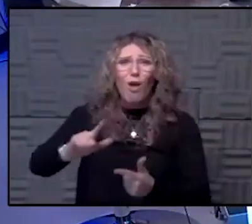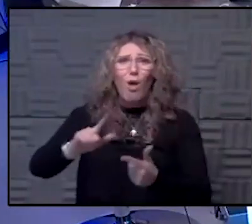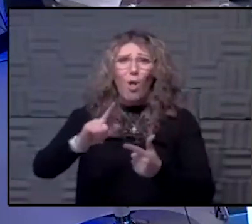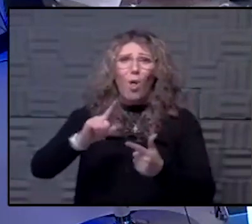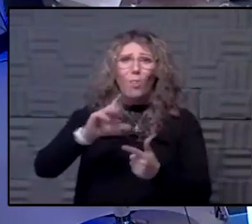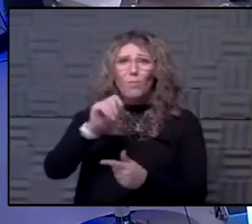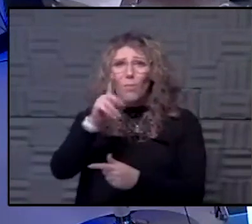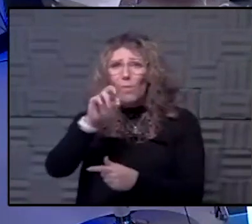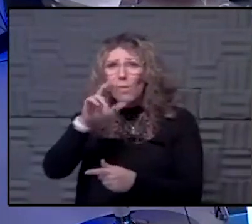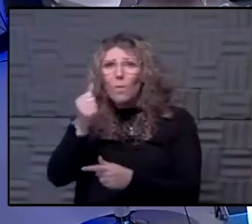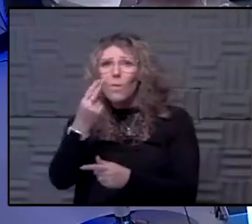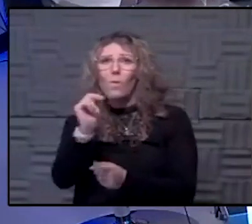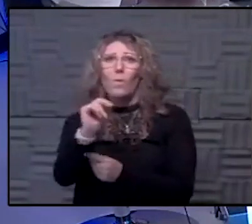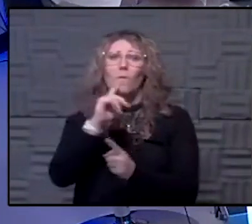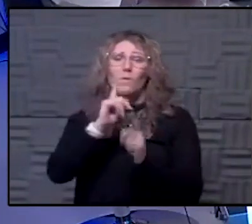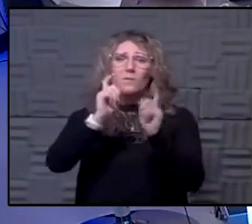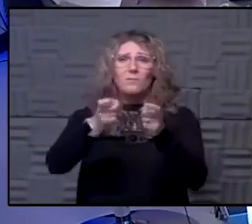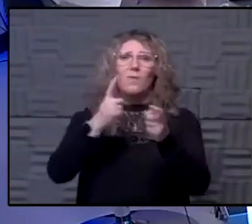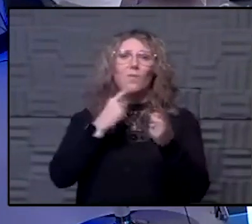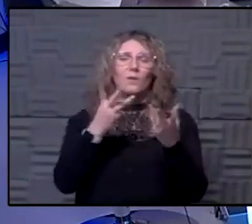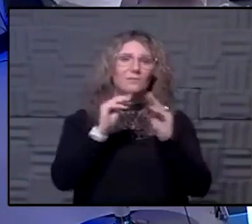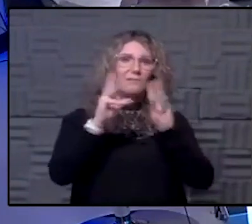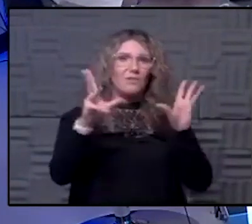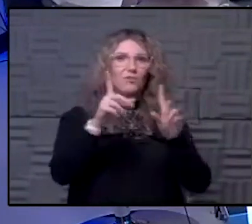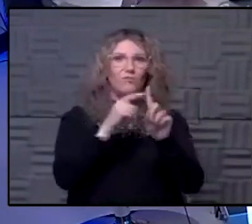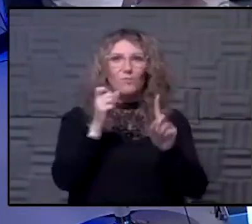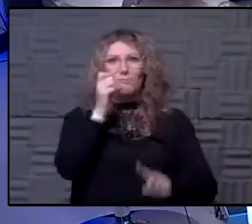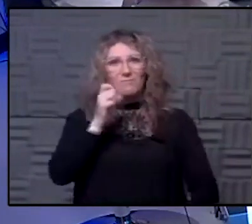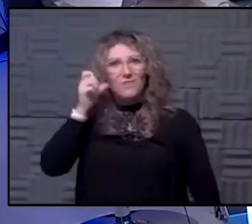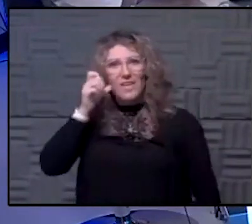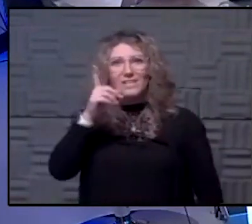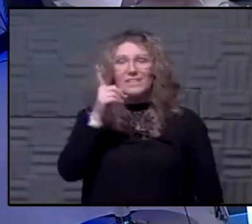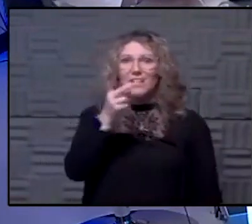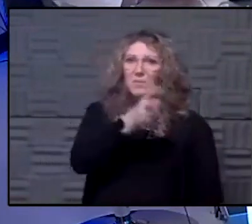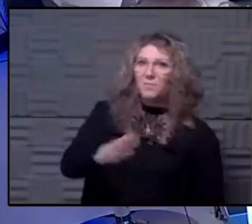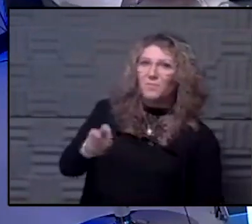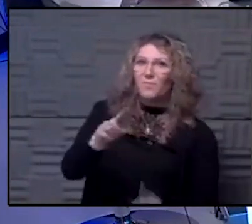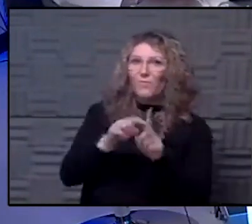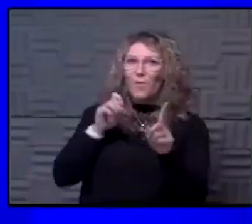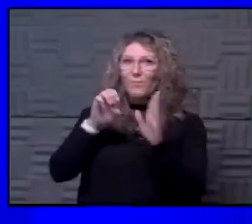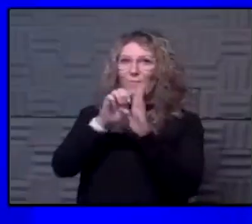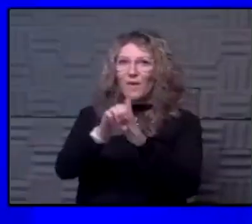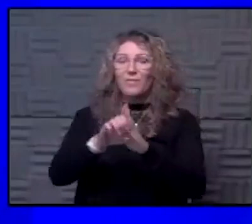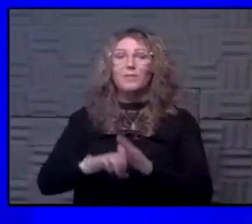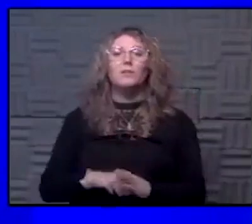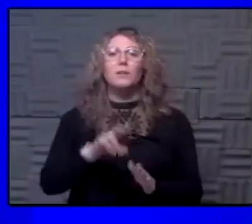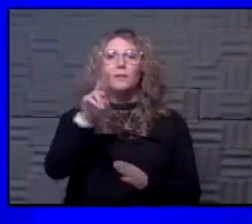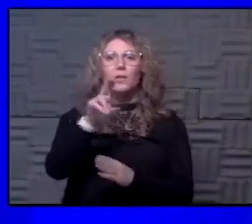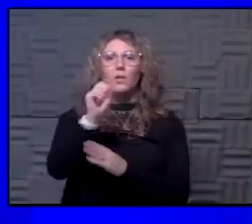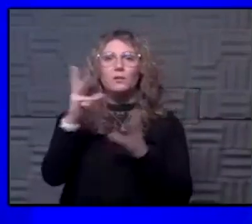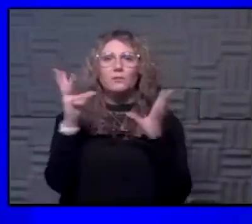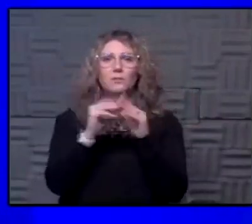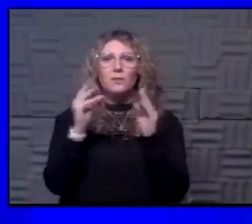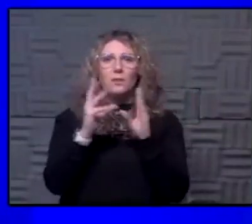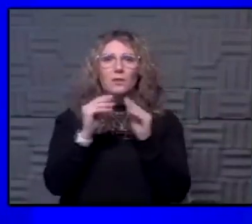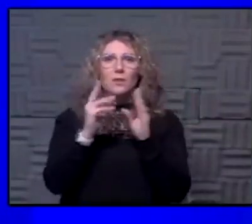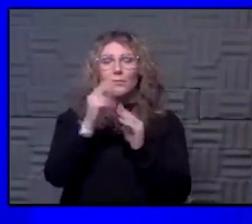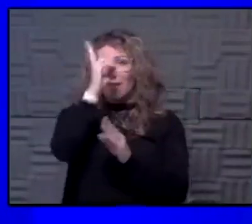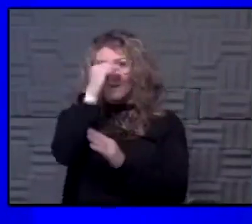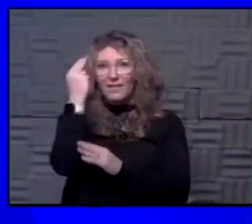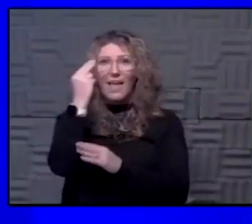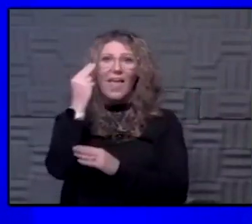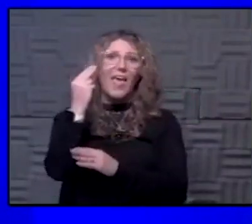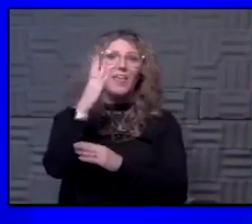Yeah, I'd just like to make a point of clarification from yesterday, and this kind of segues from that ethics. The U.S. Conference of Catholic